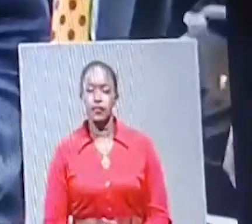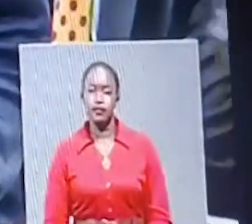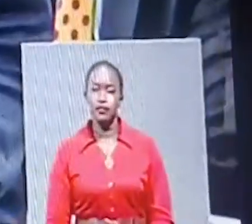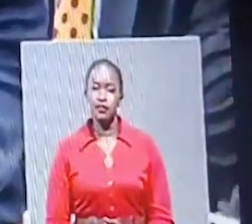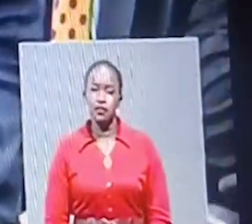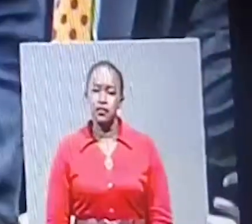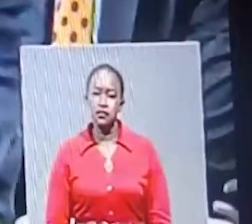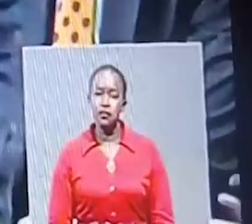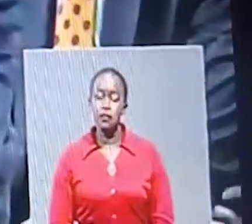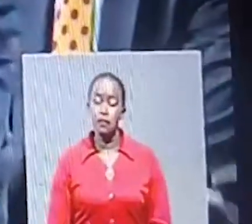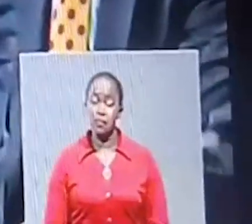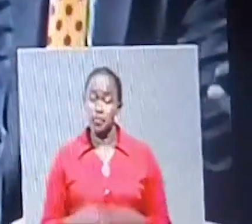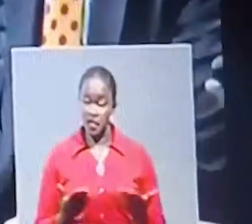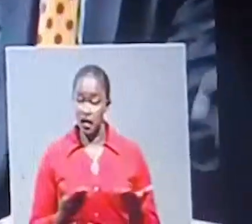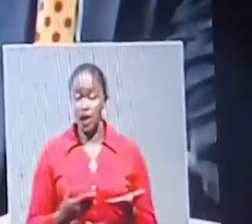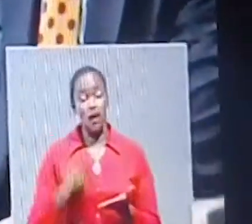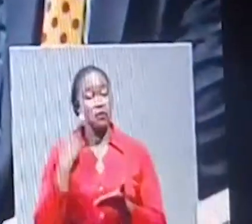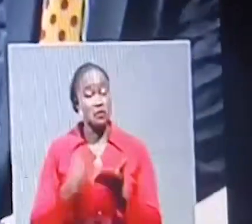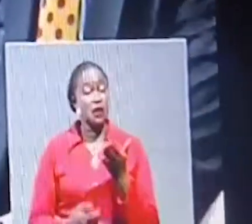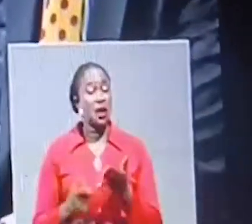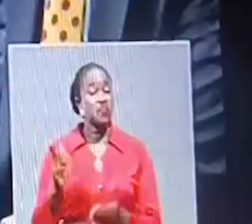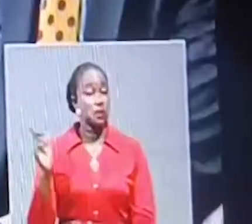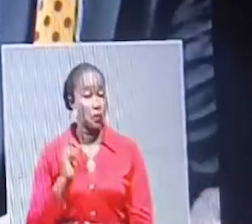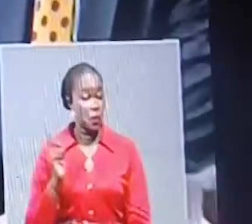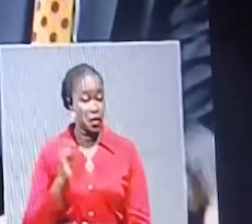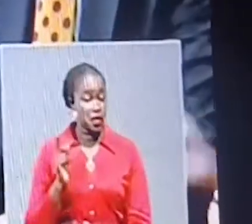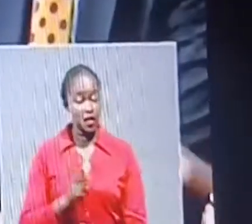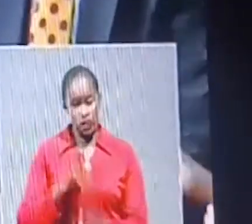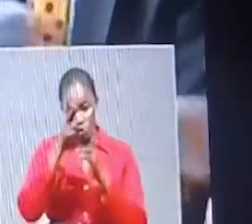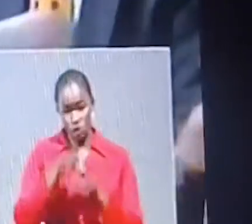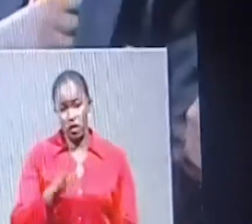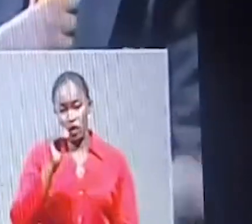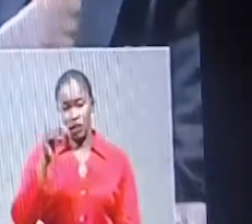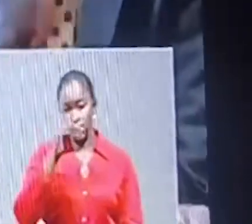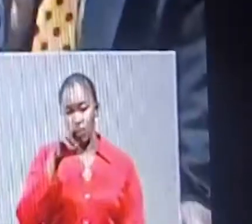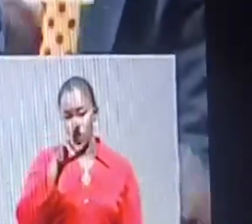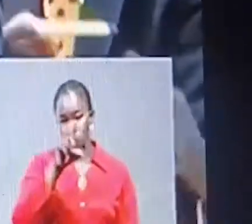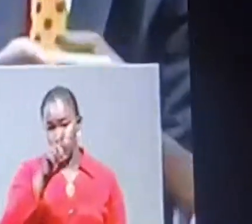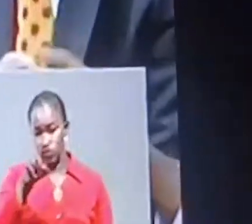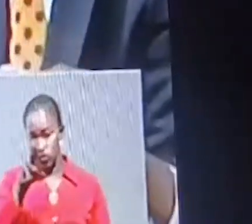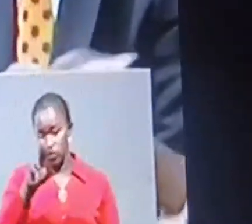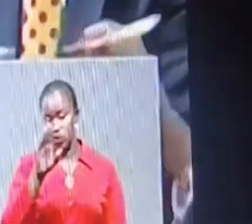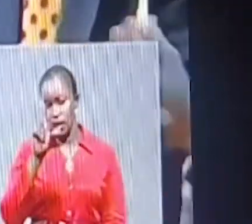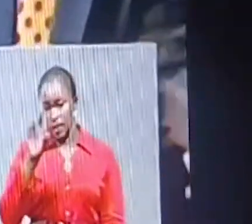what the colleagues Honourable Guzuli and Honourable